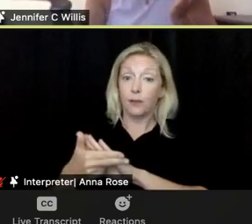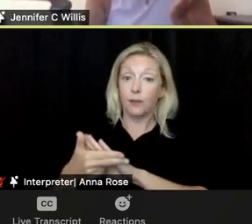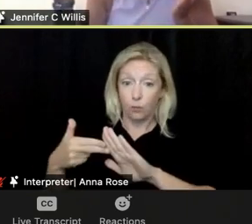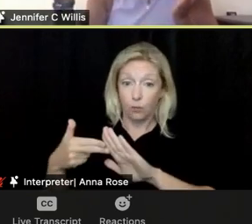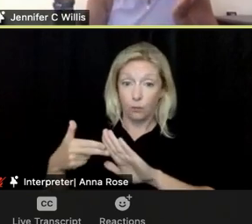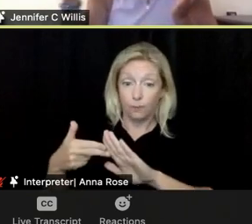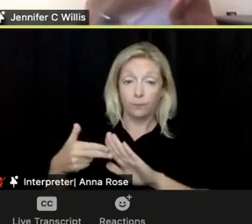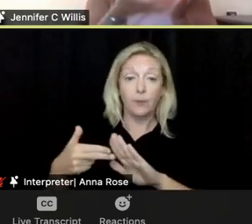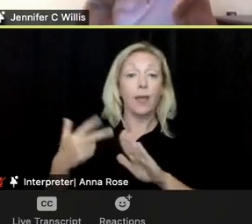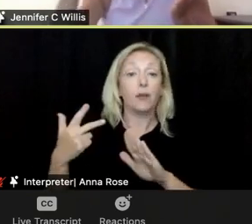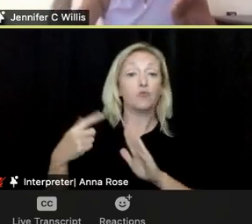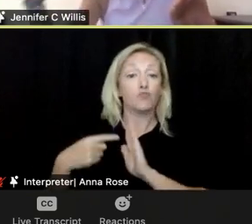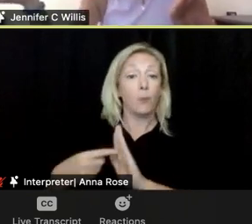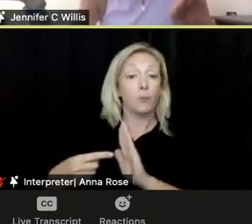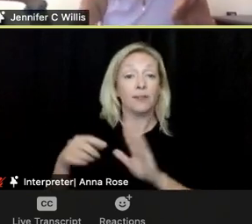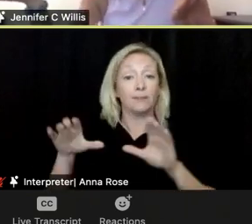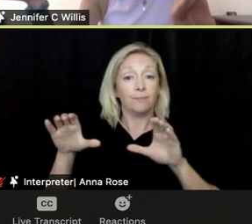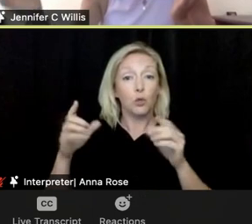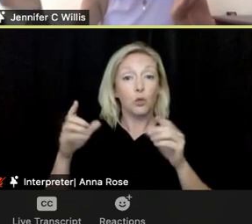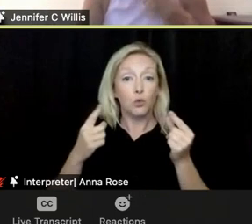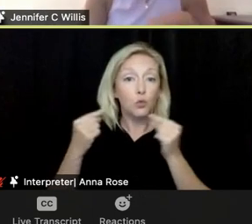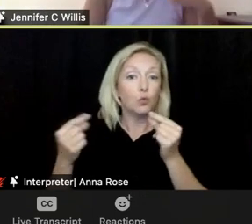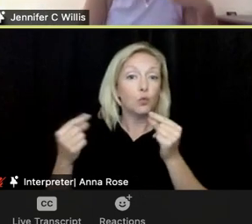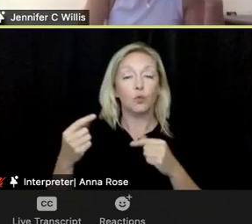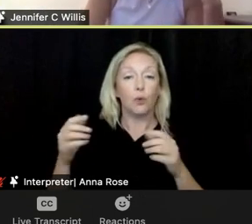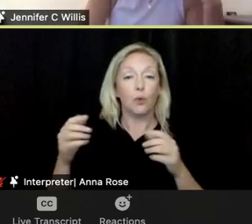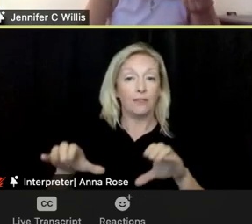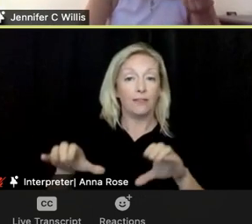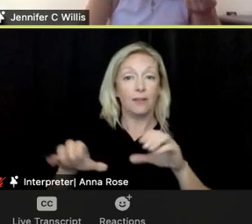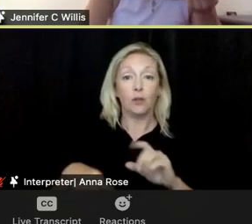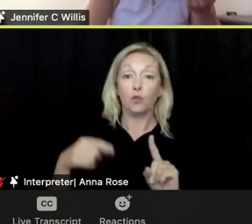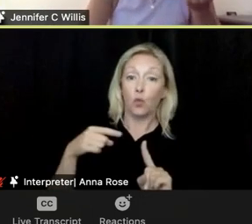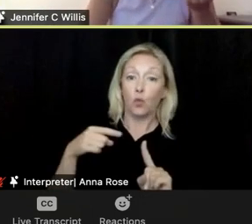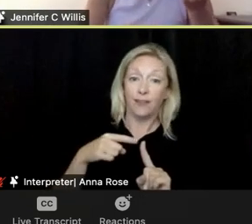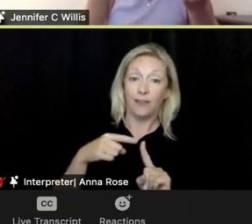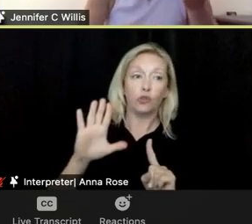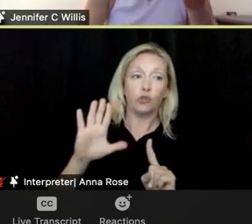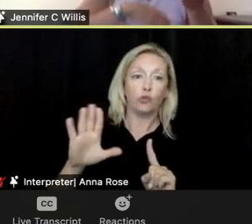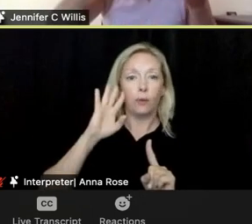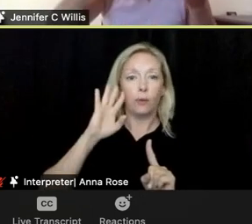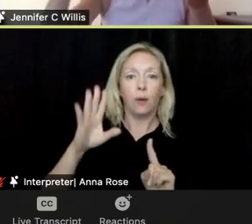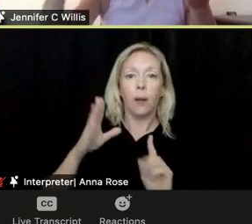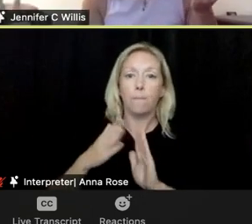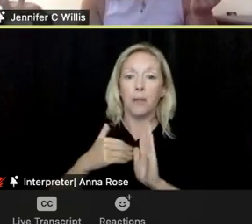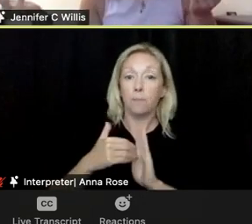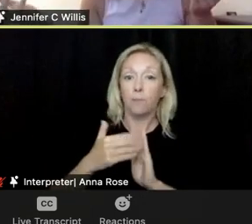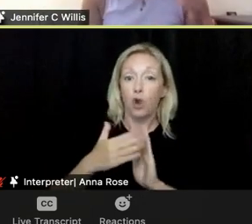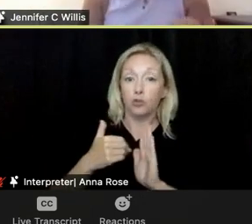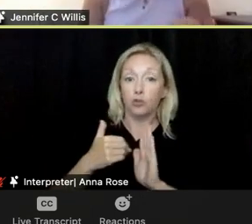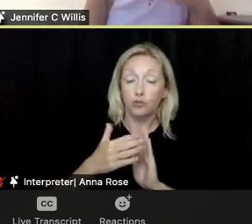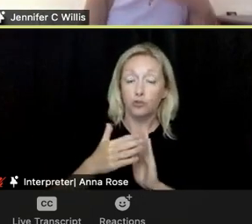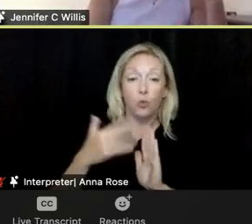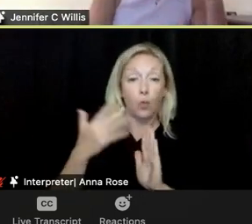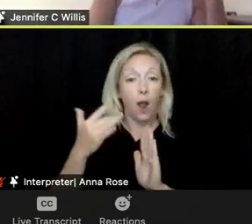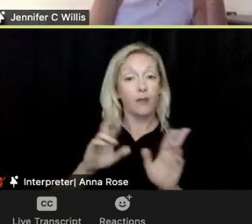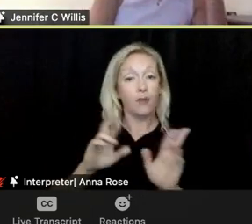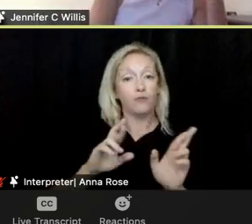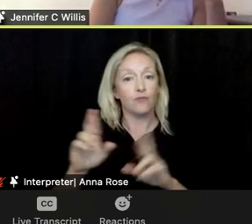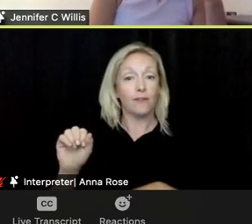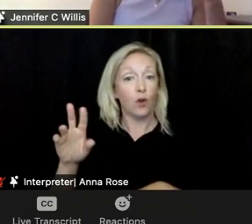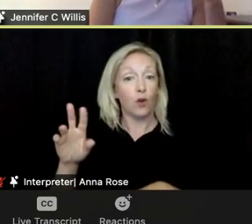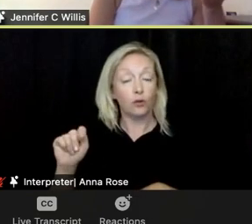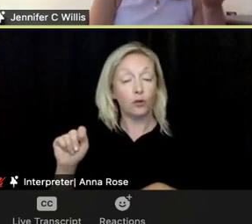what it's referring to, the activity that's referring to as well. So this is your paintbrush, because it's time to go to art. Here